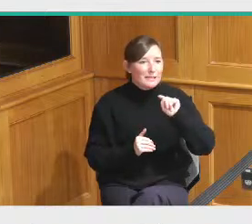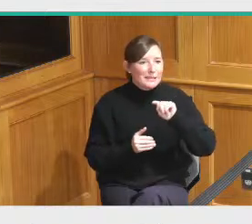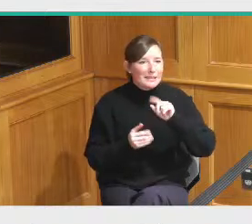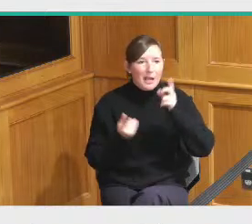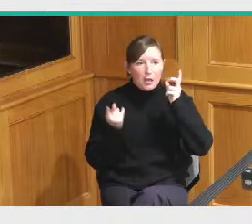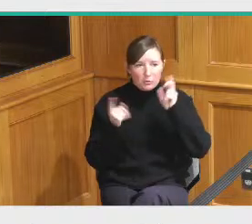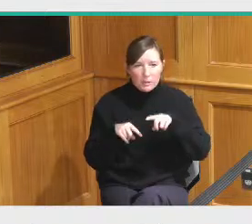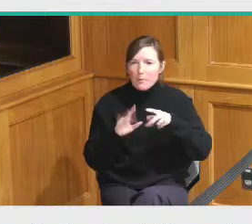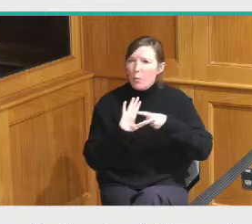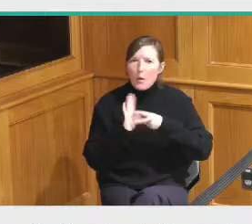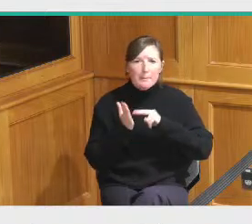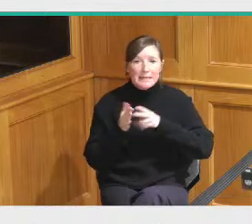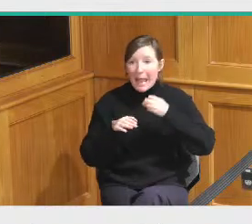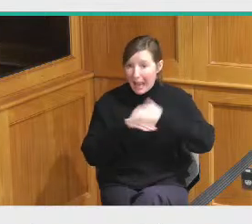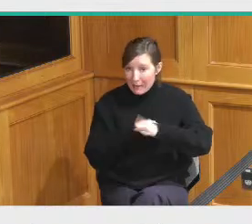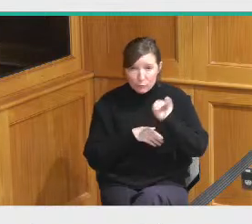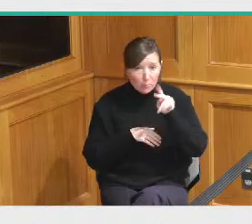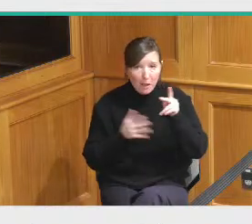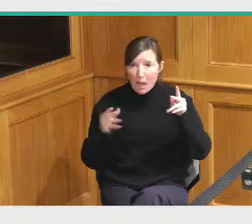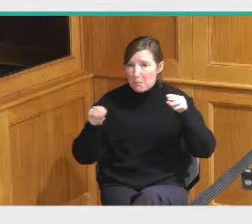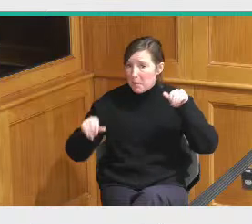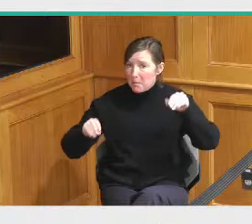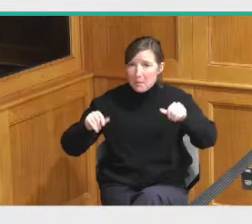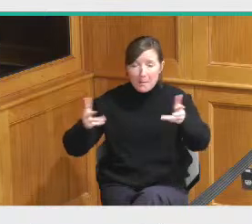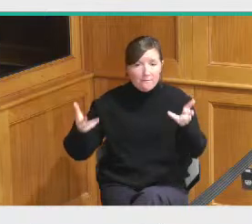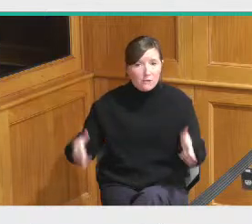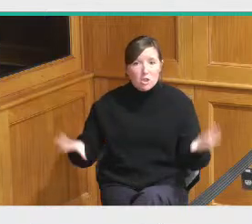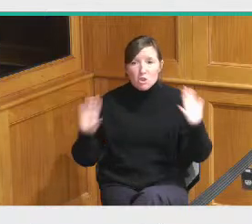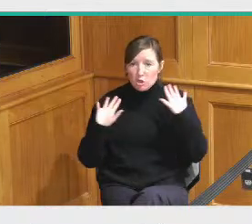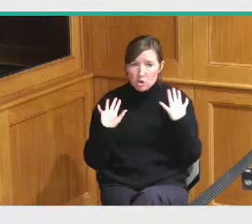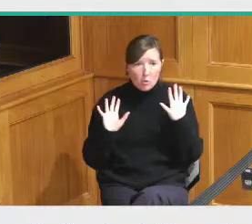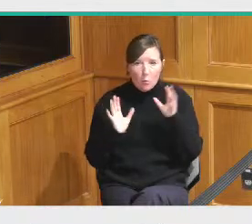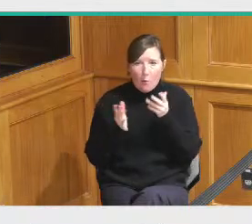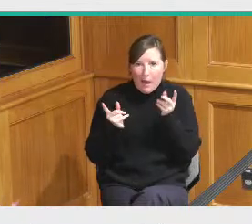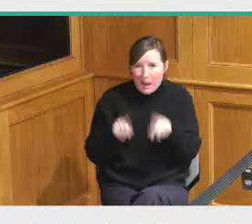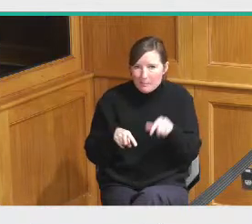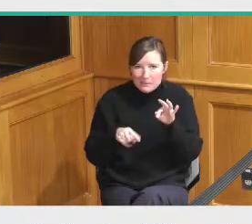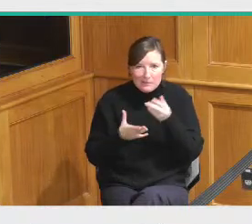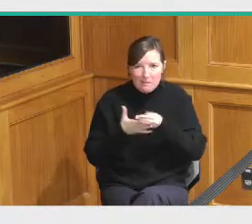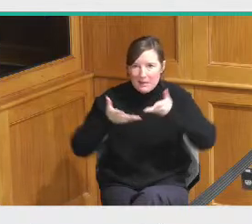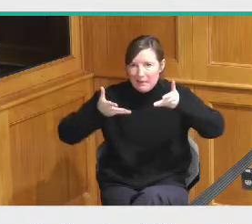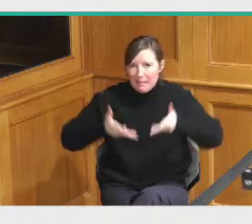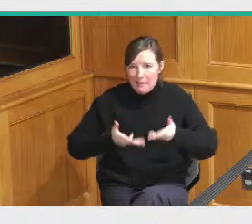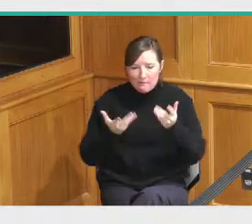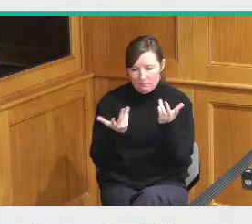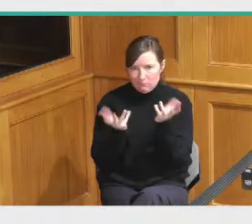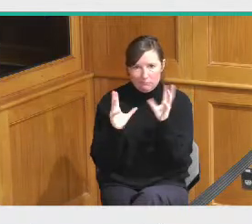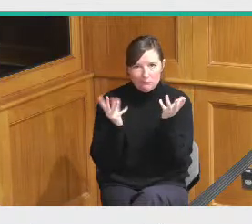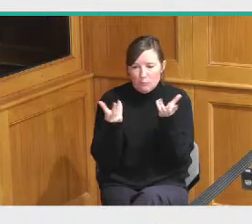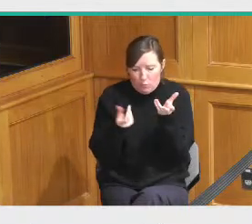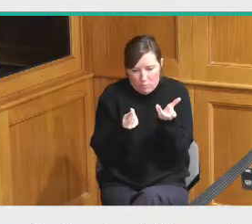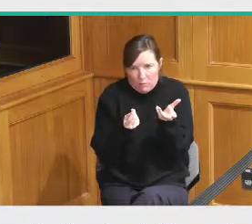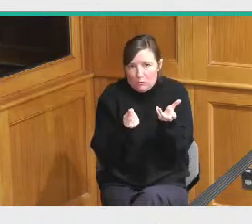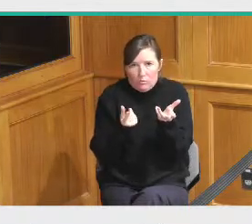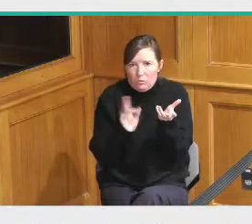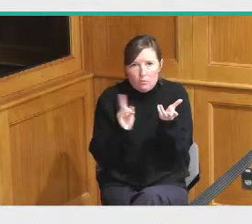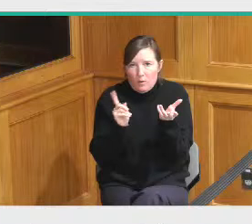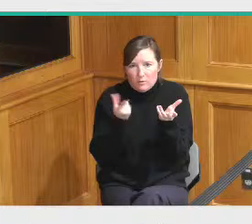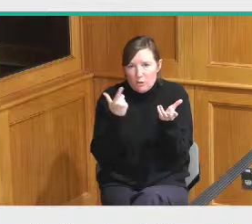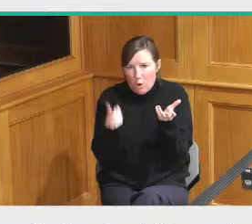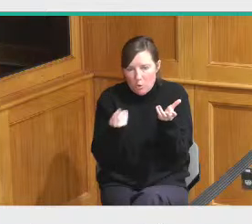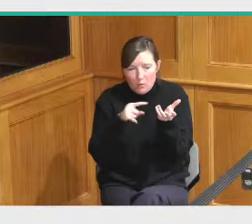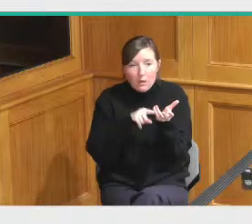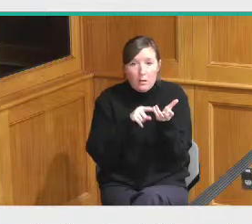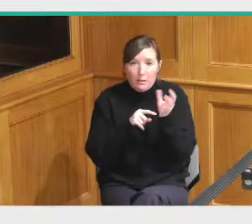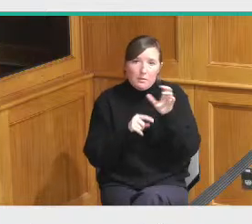the bonds are paid on an annual basis. If there is money left over, where does that money go? This is